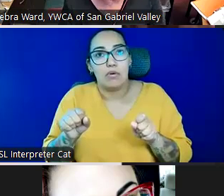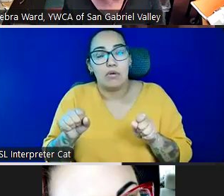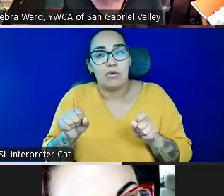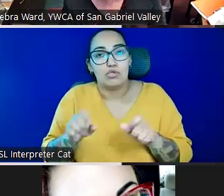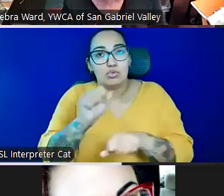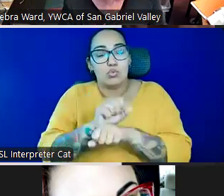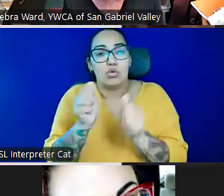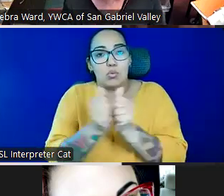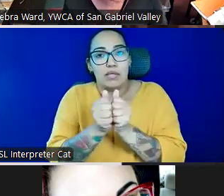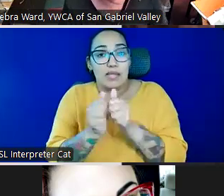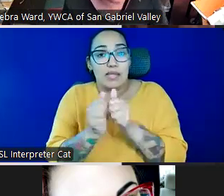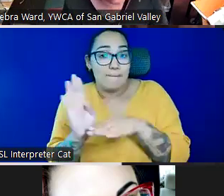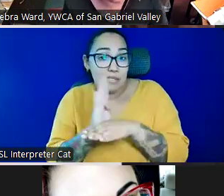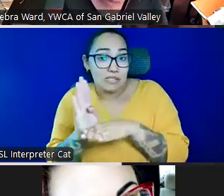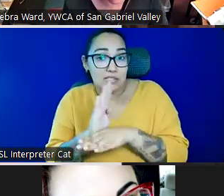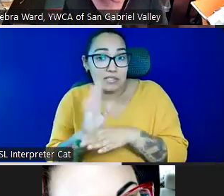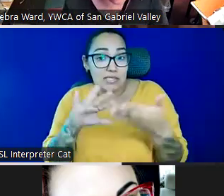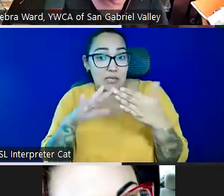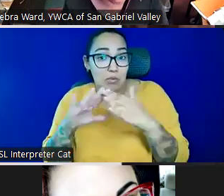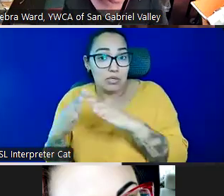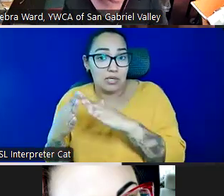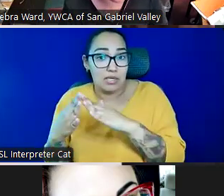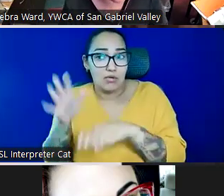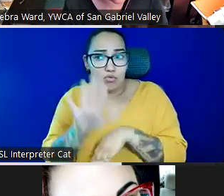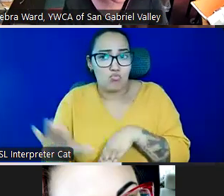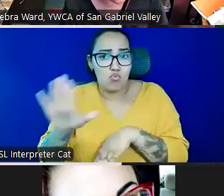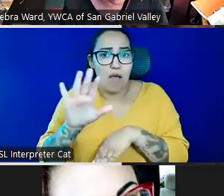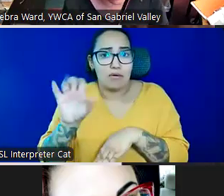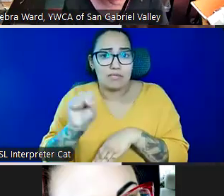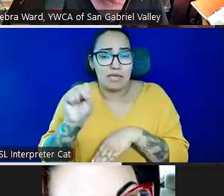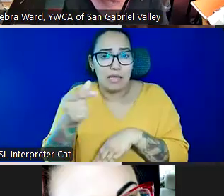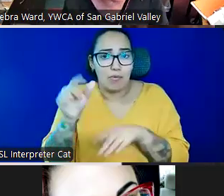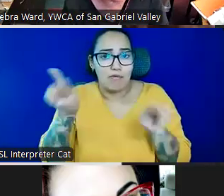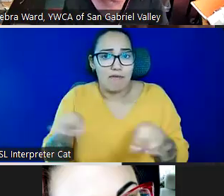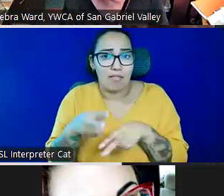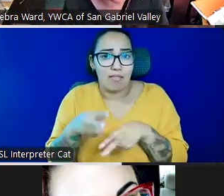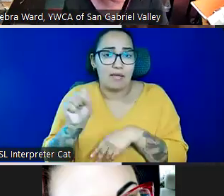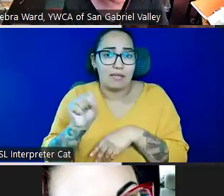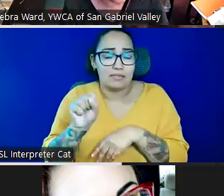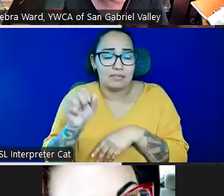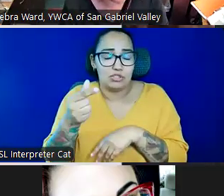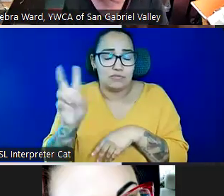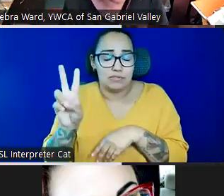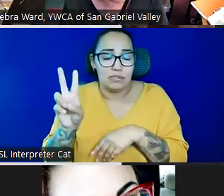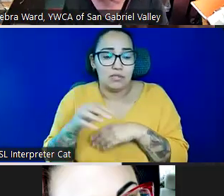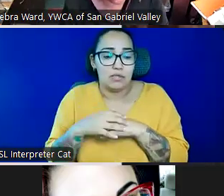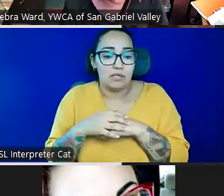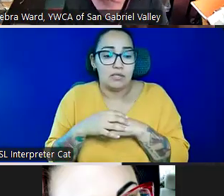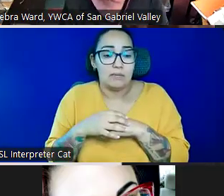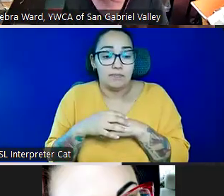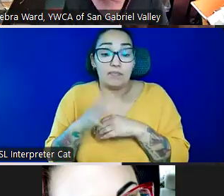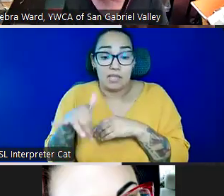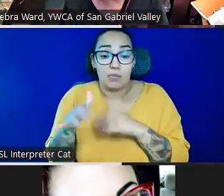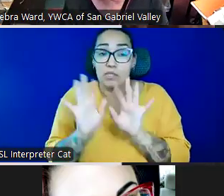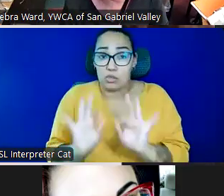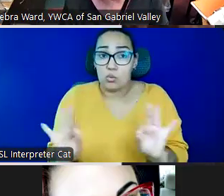our business communities throughout San Gabriel Valley was a critical piece